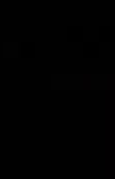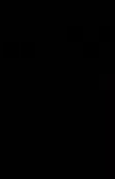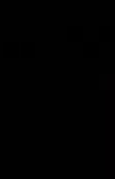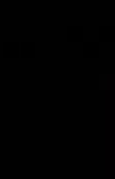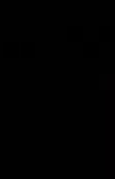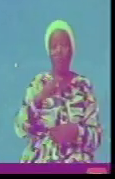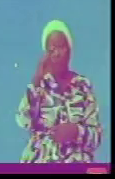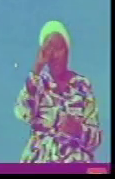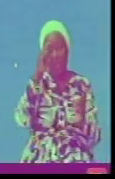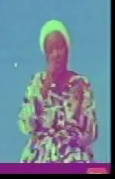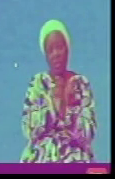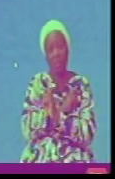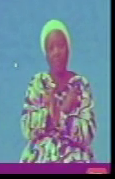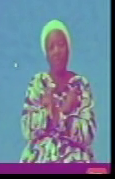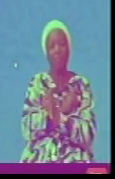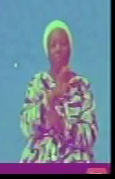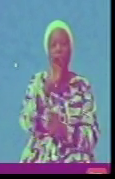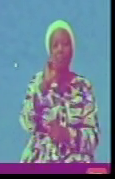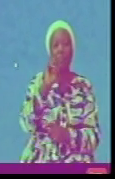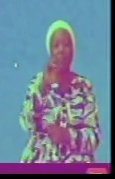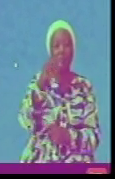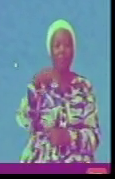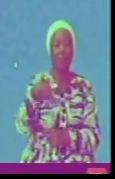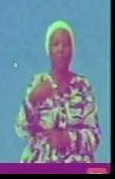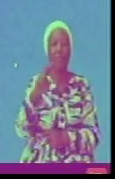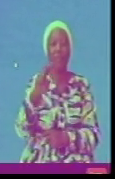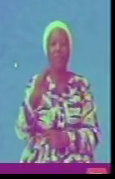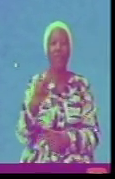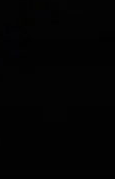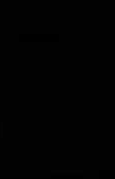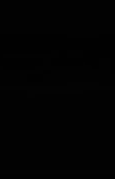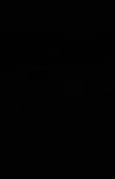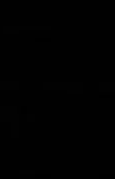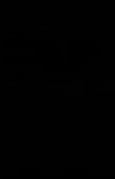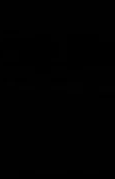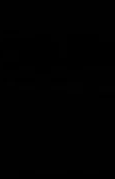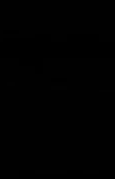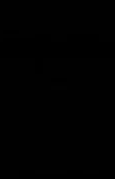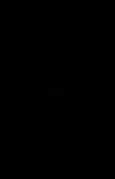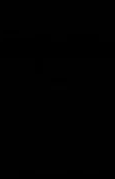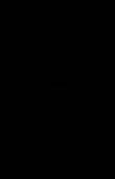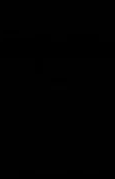have you brought us up out of Egypt?